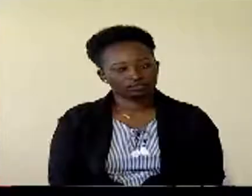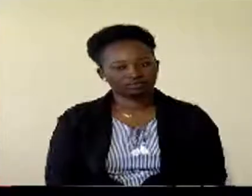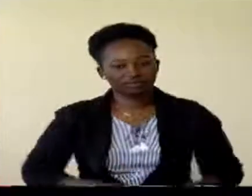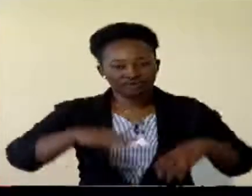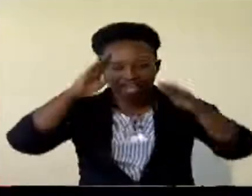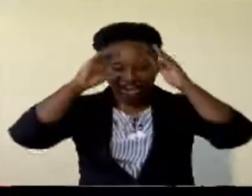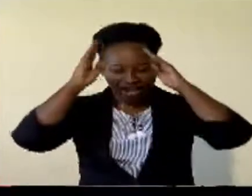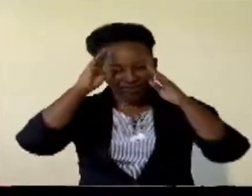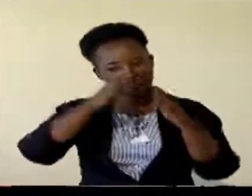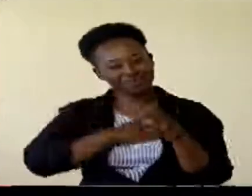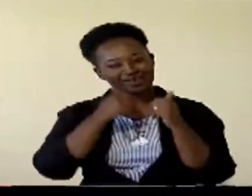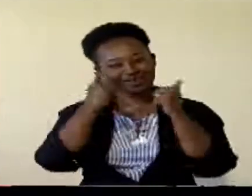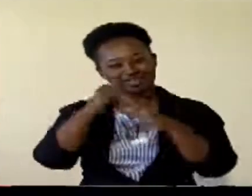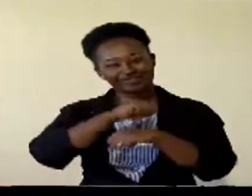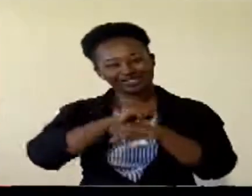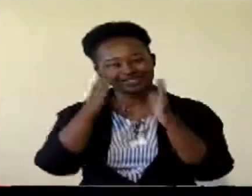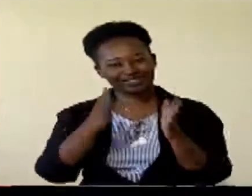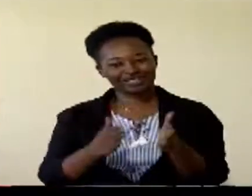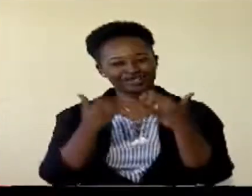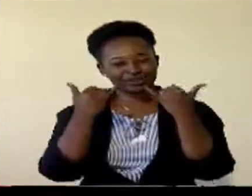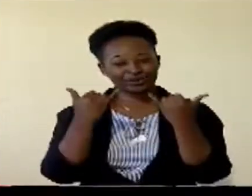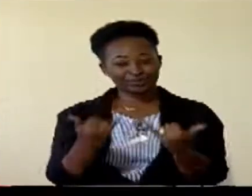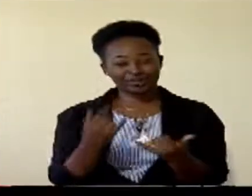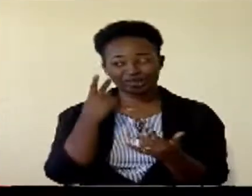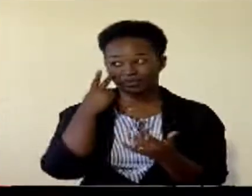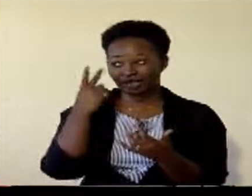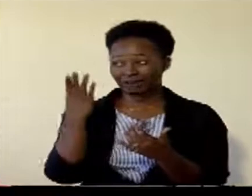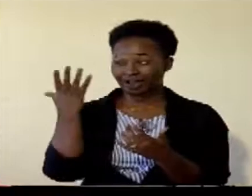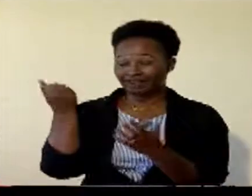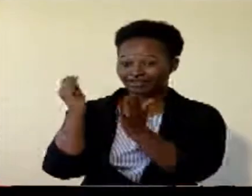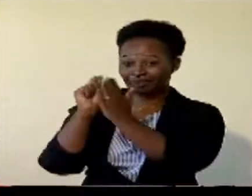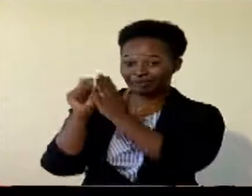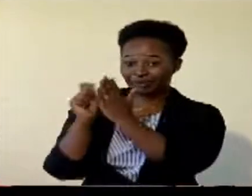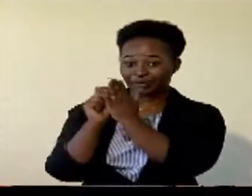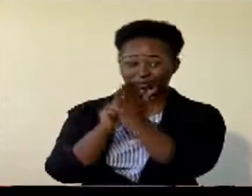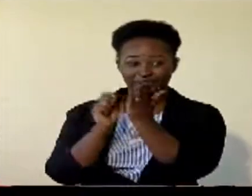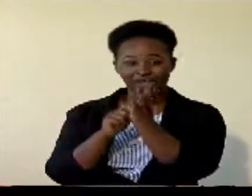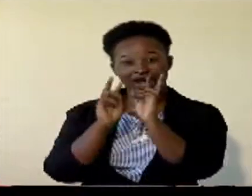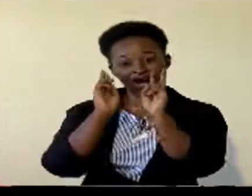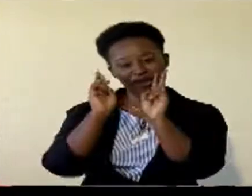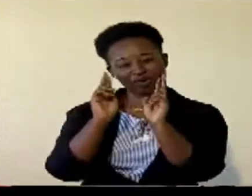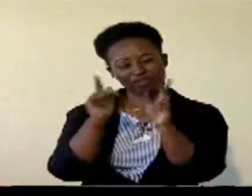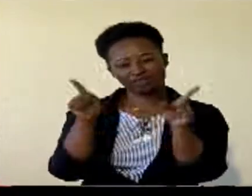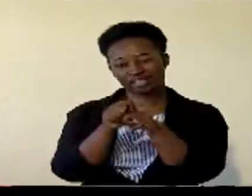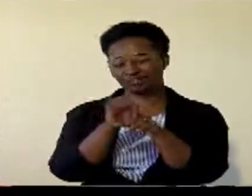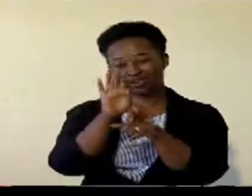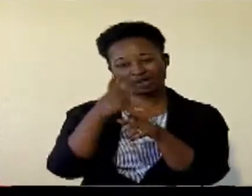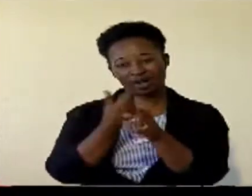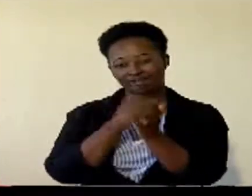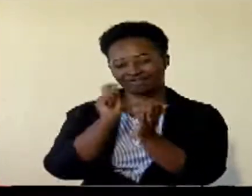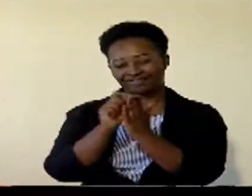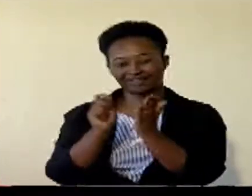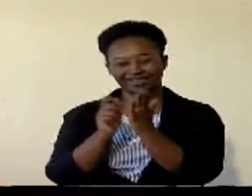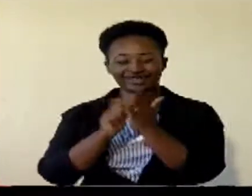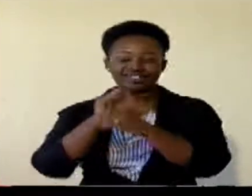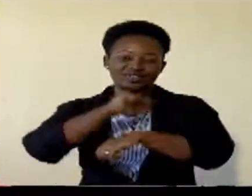my wonderful students. Today you see me with a calculator. I hope you have your calculator, students of Senior